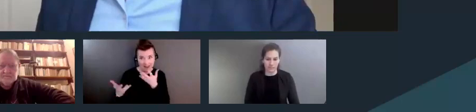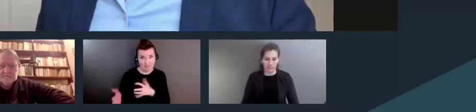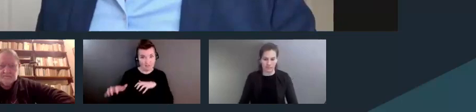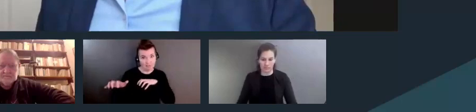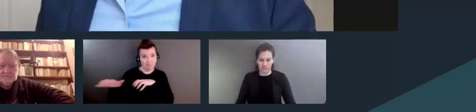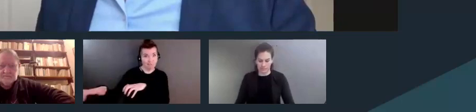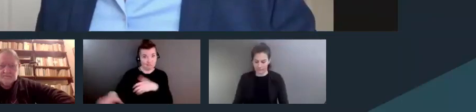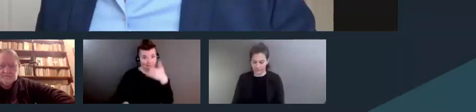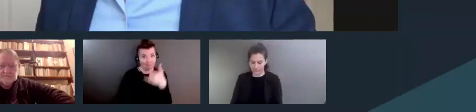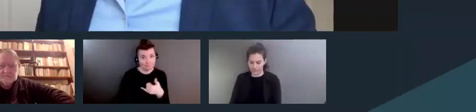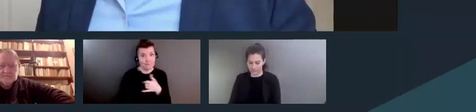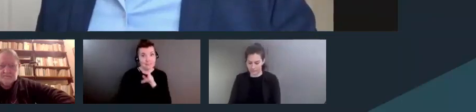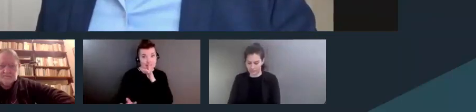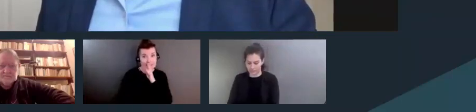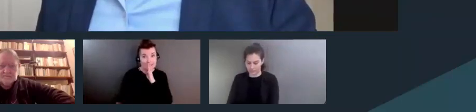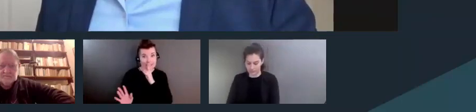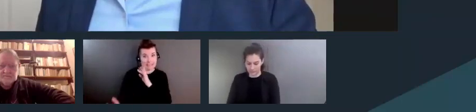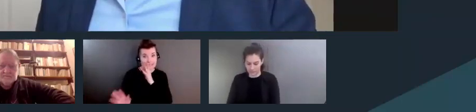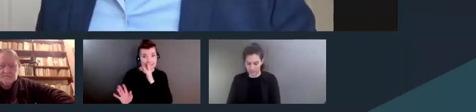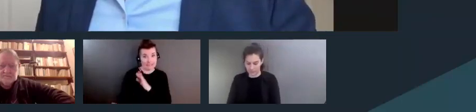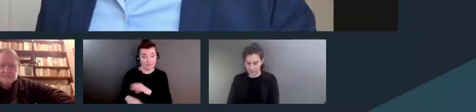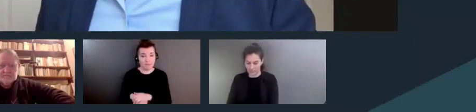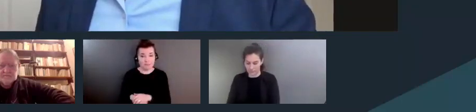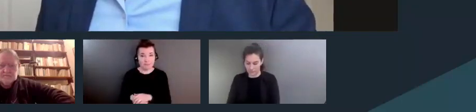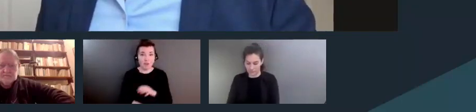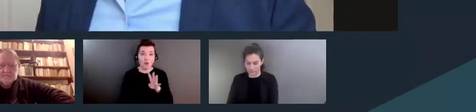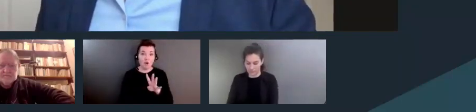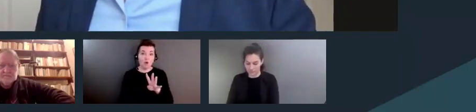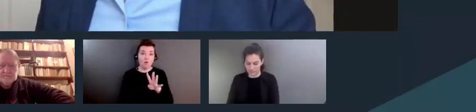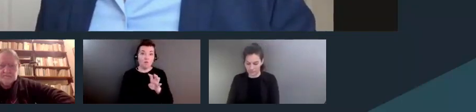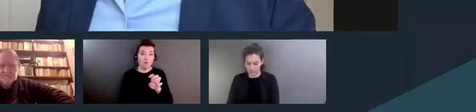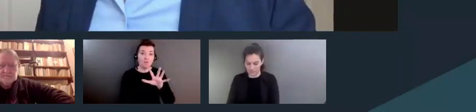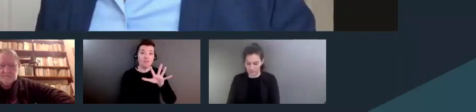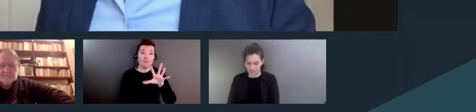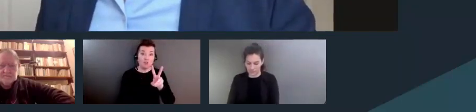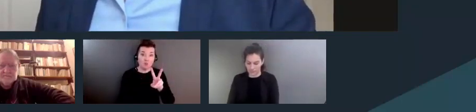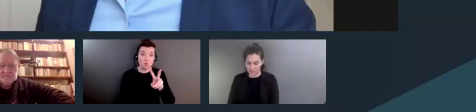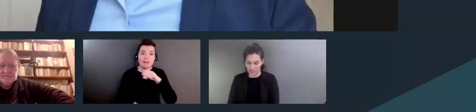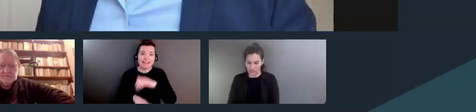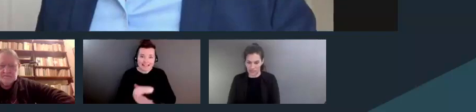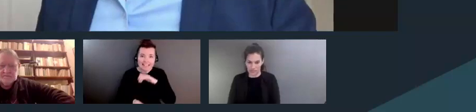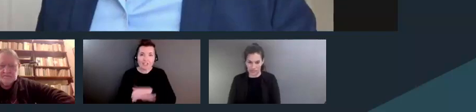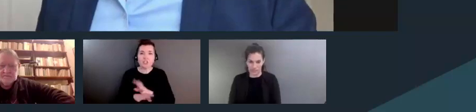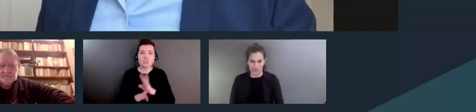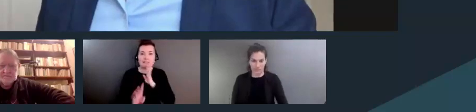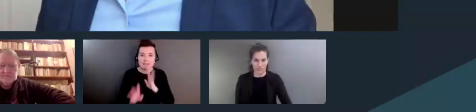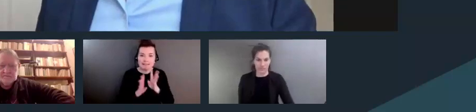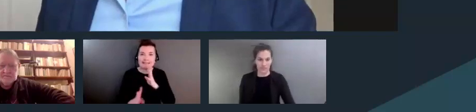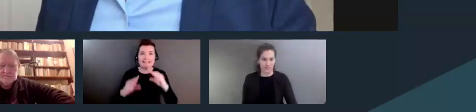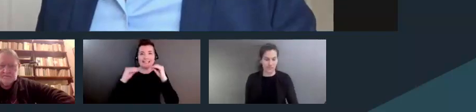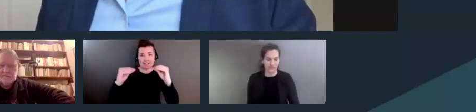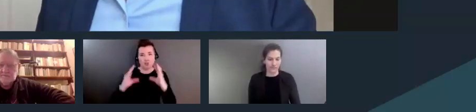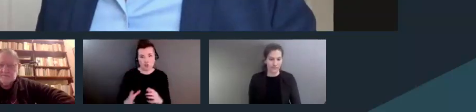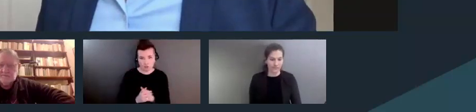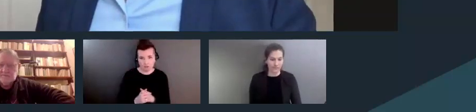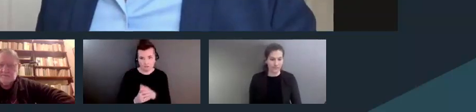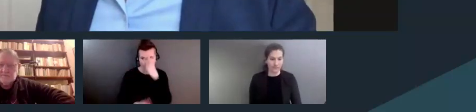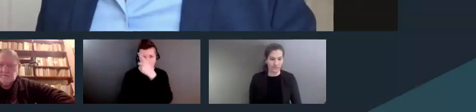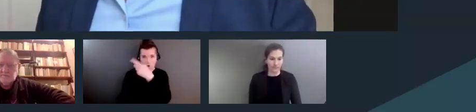2018, there were 452 English-speaking teachers. If you put those